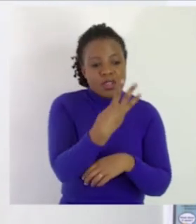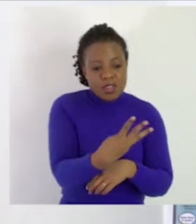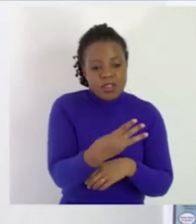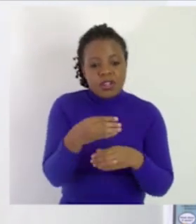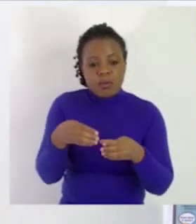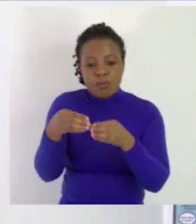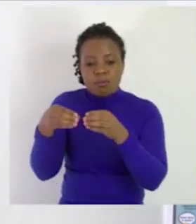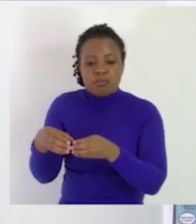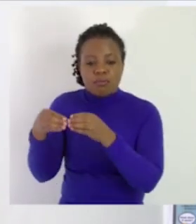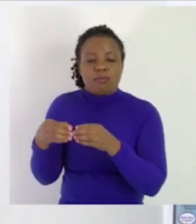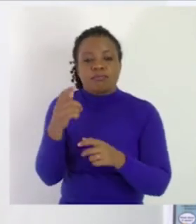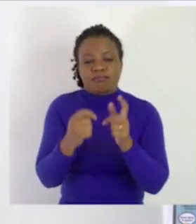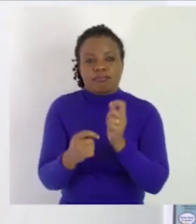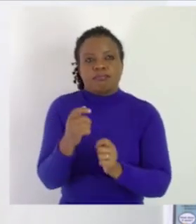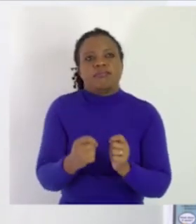etc.